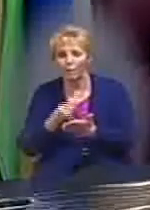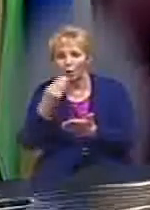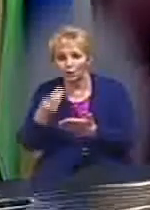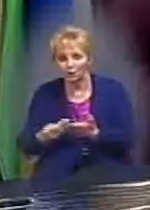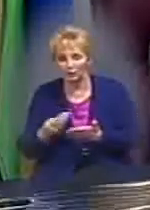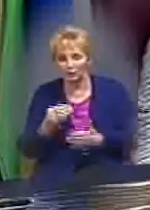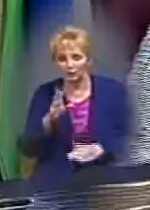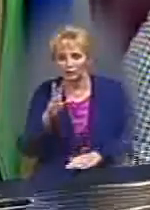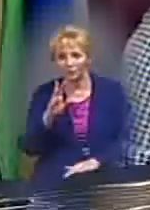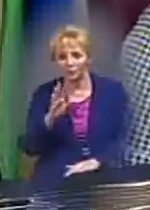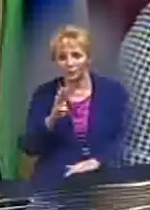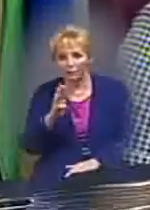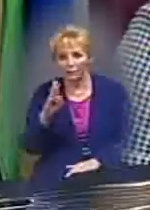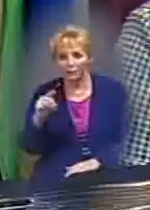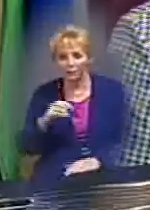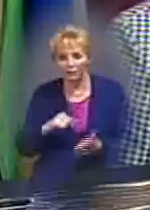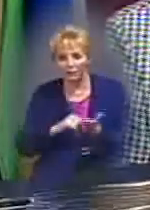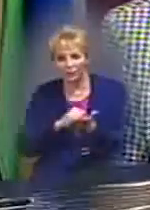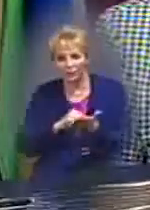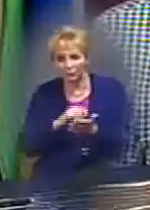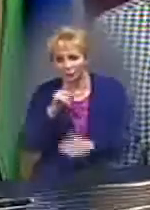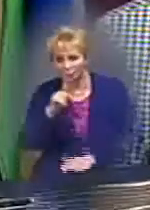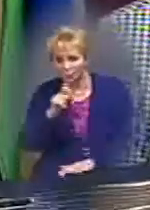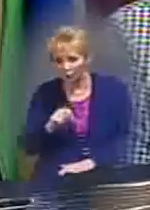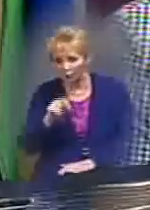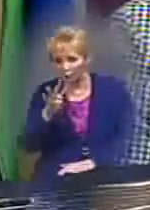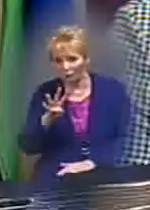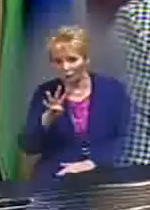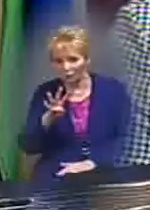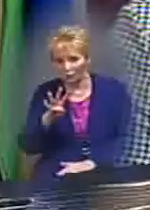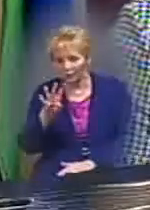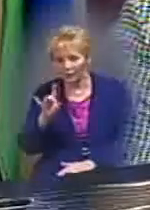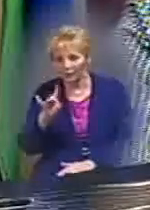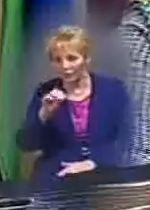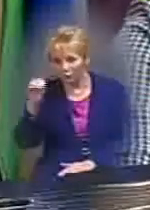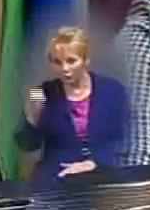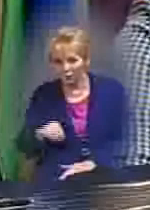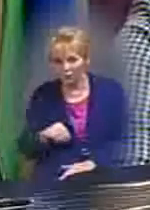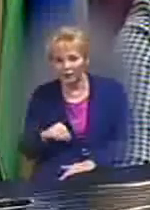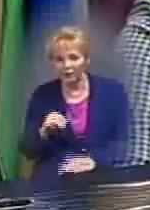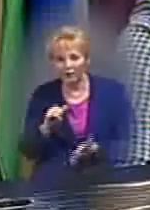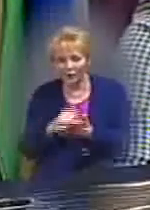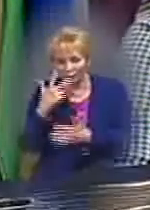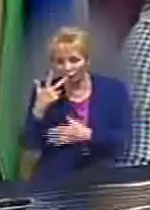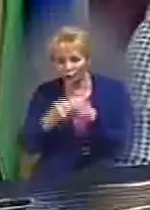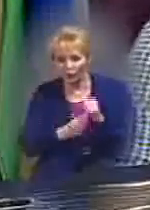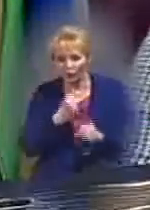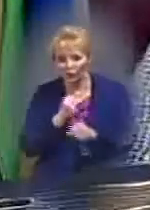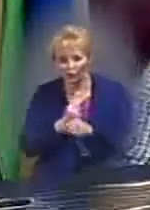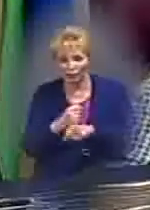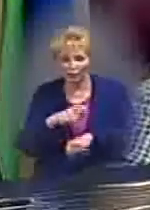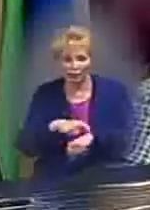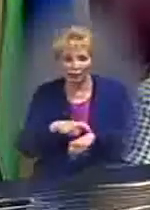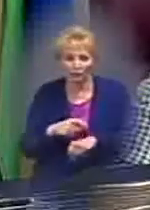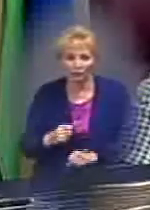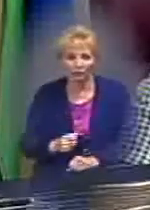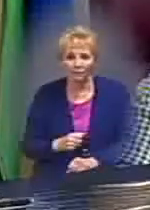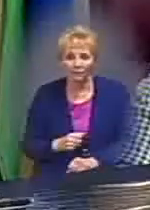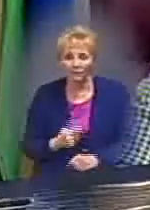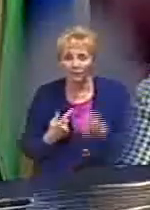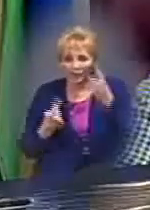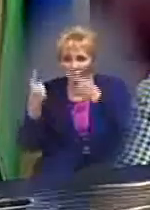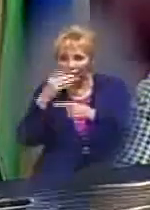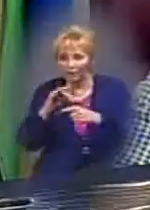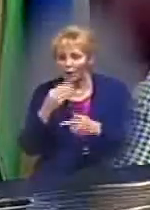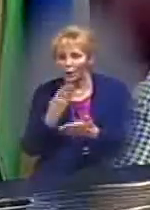to BB&T at an interest rate of 1.48%, and that's for a 3-year period. Consideration